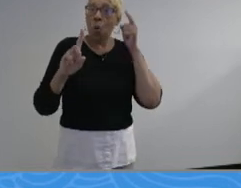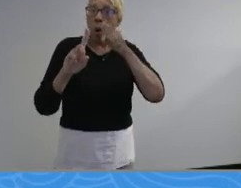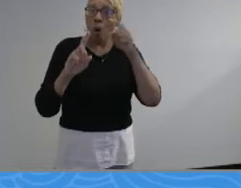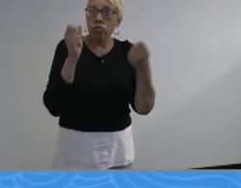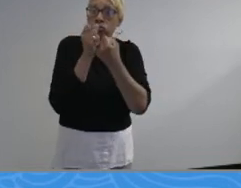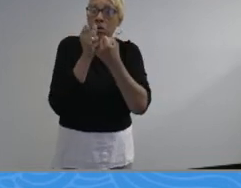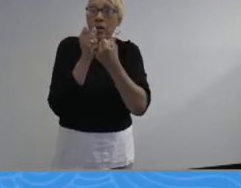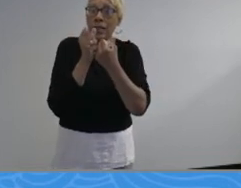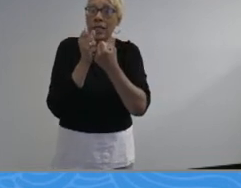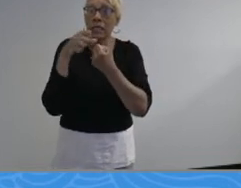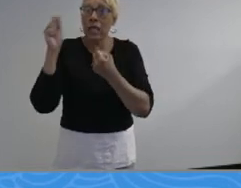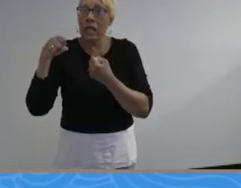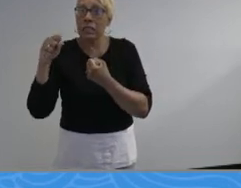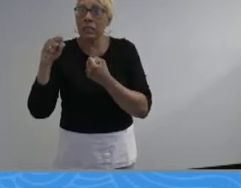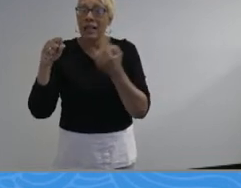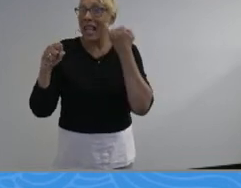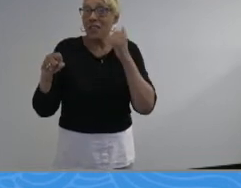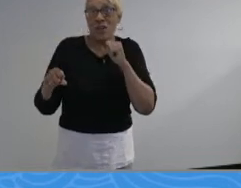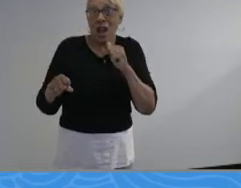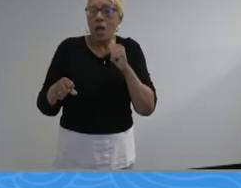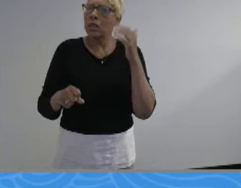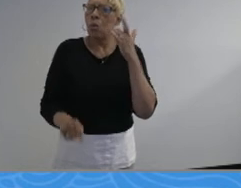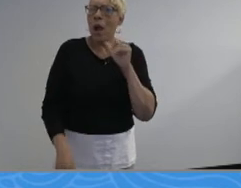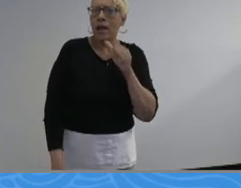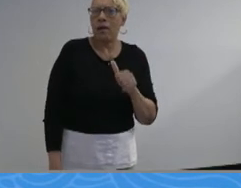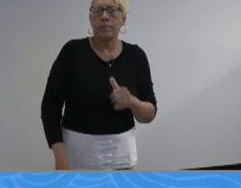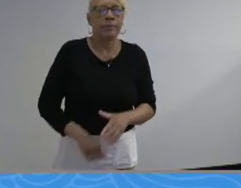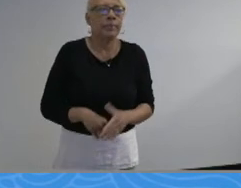it doesn't, why doesn't it? Next slide, please.